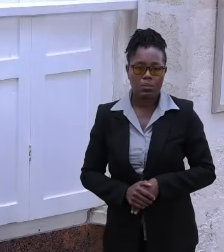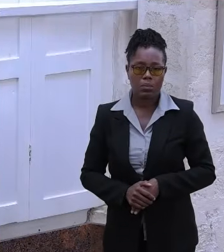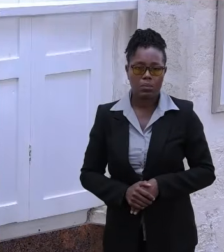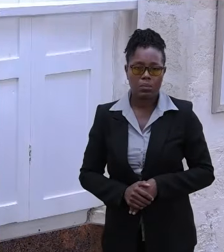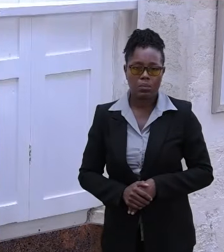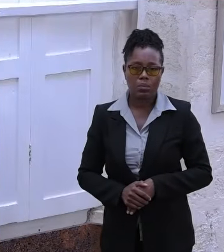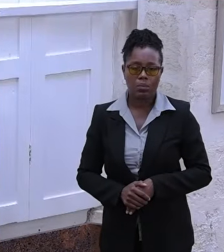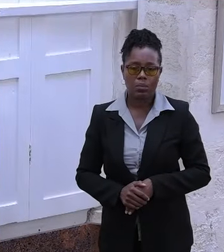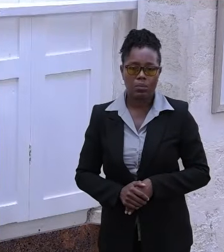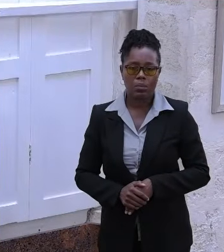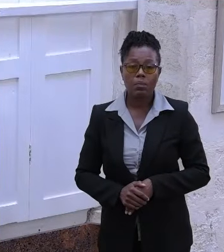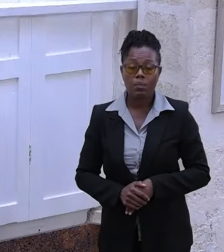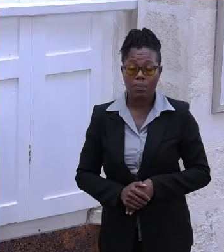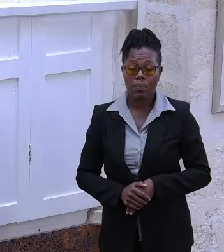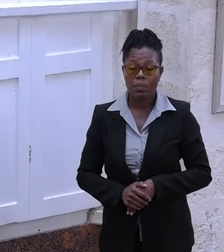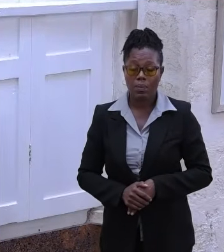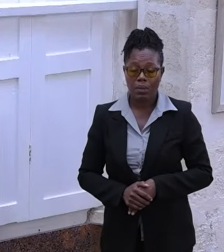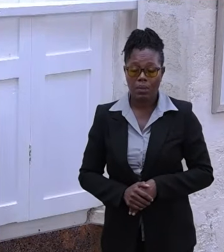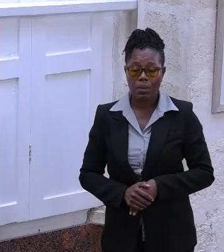would, absent,